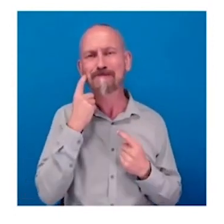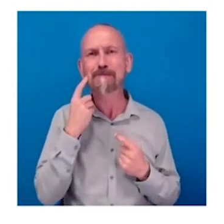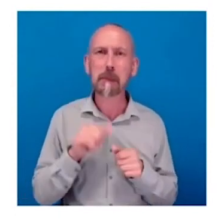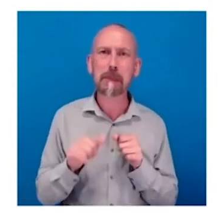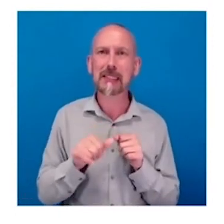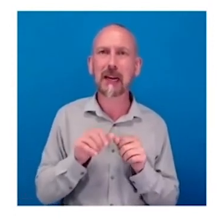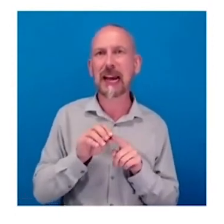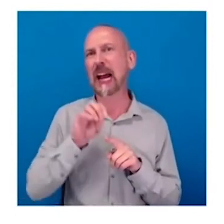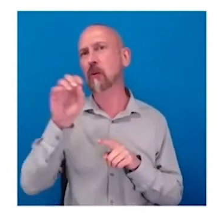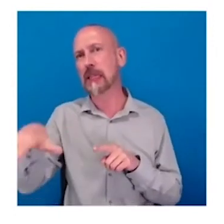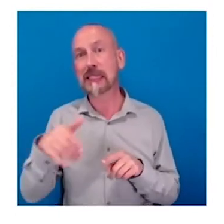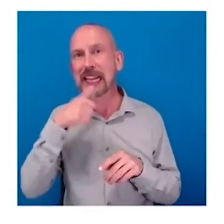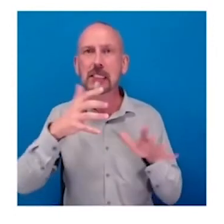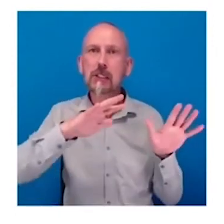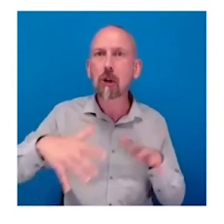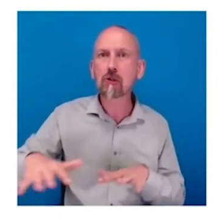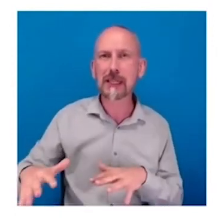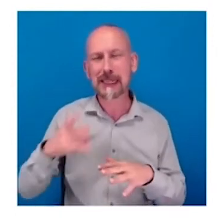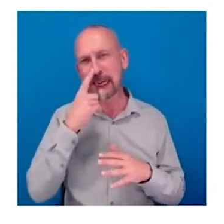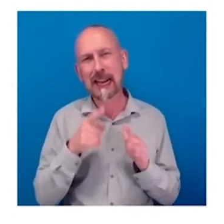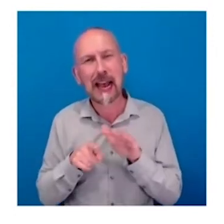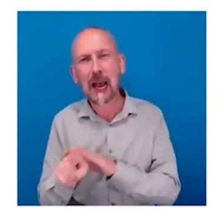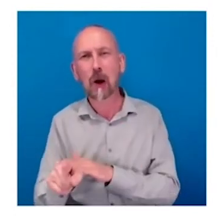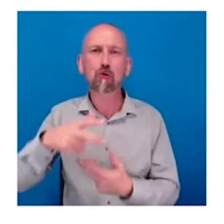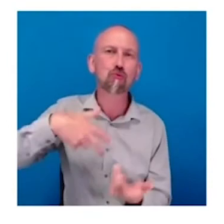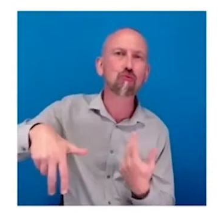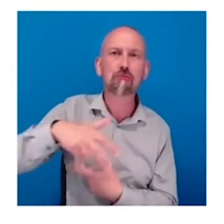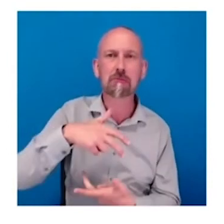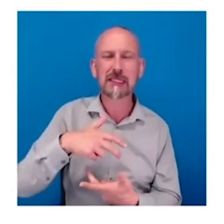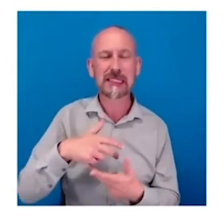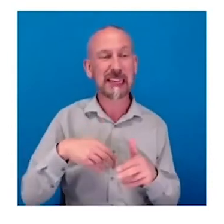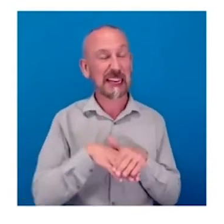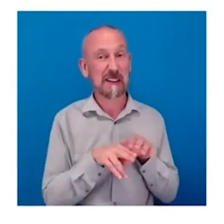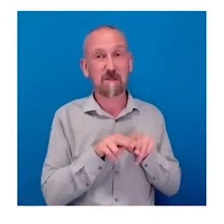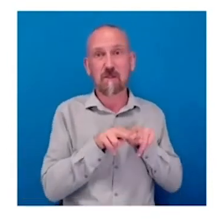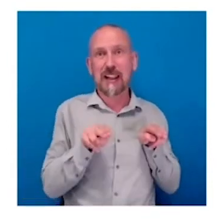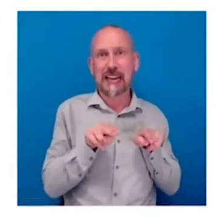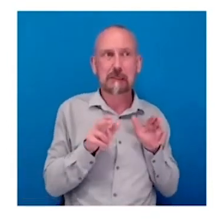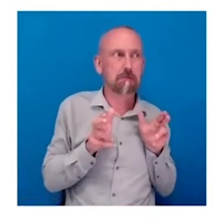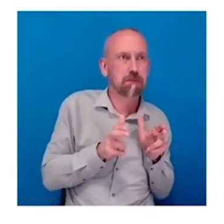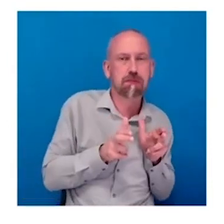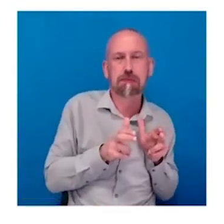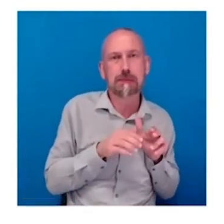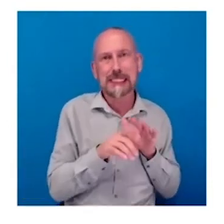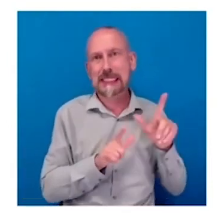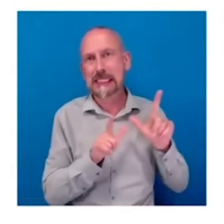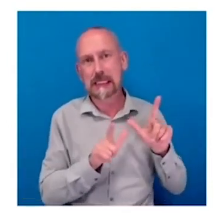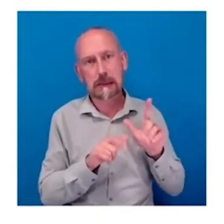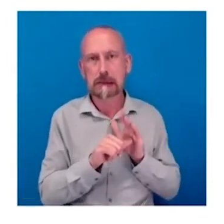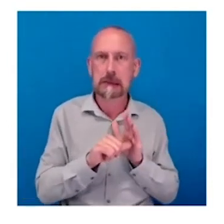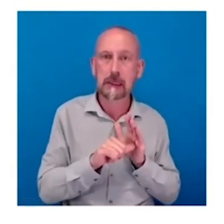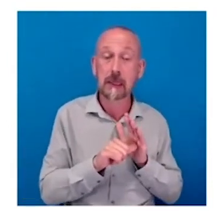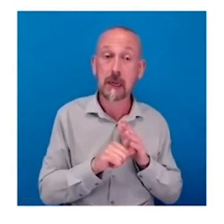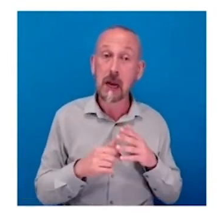in the countryside where you could get out and about easier than it was potentially in a flat in a city. But I think even if we end up in more